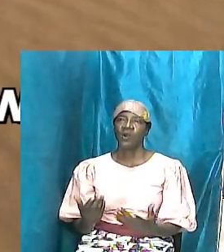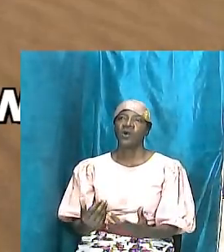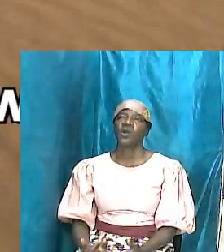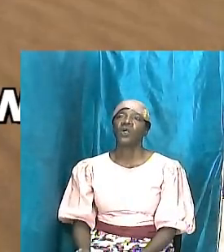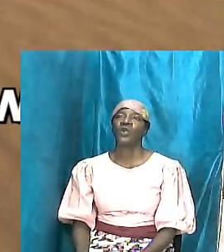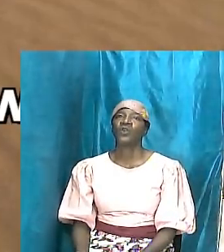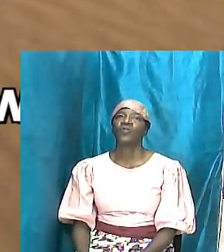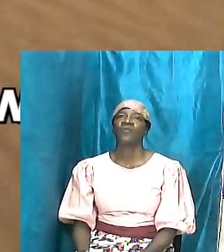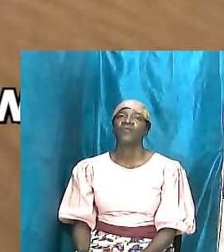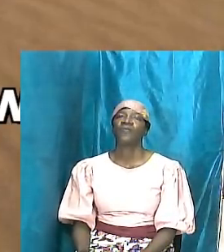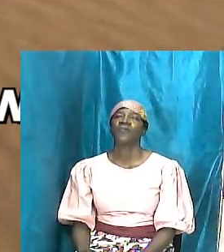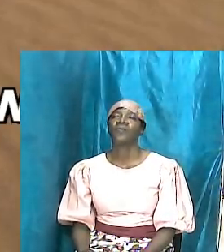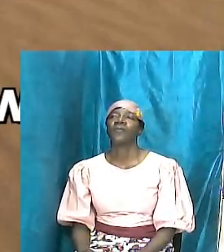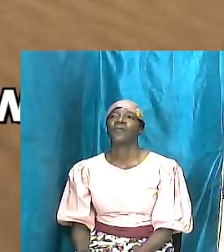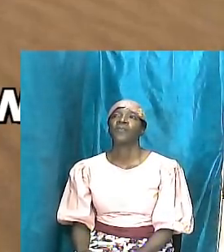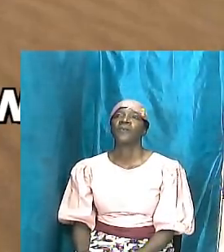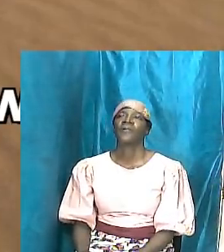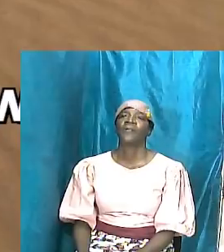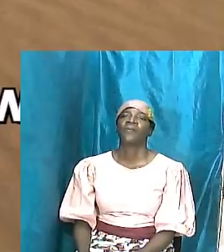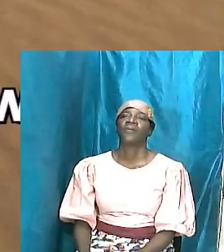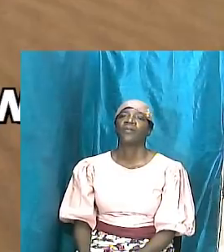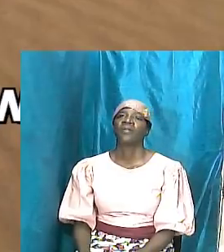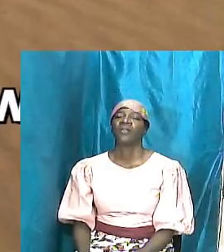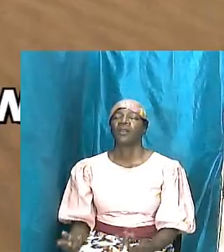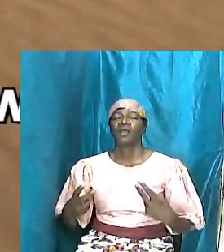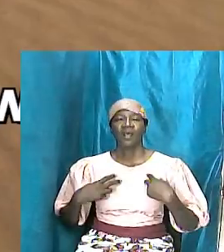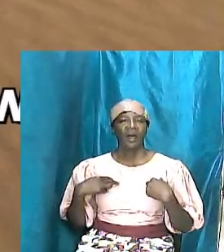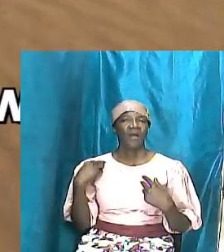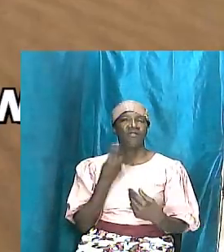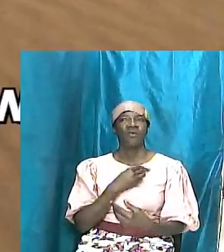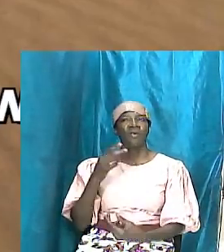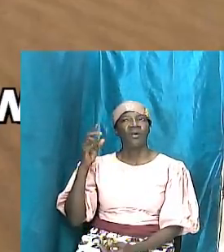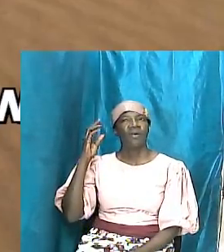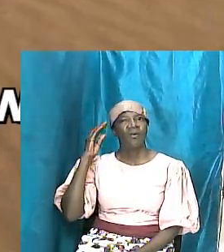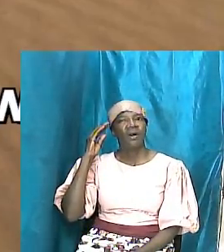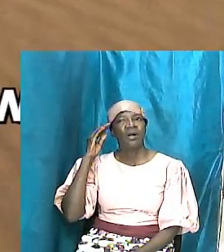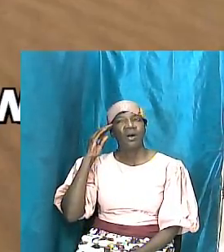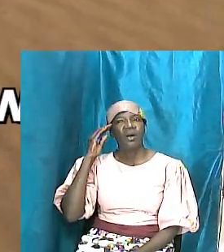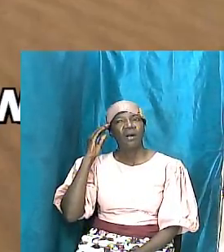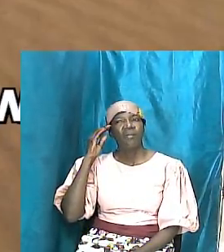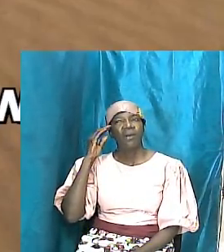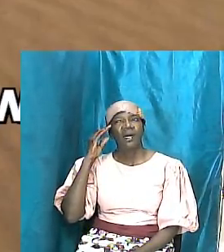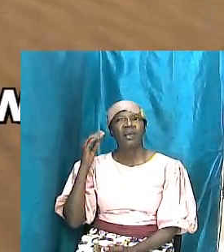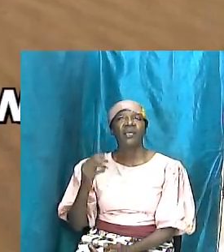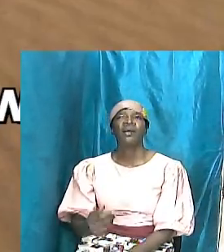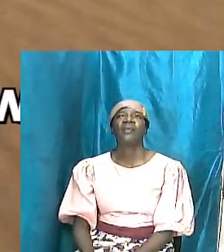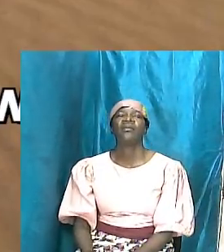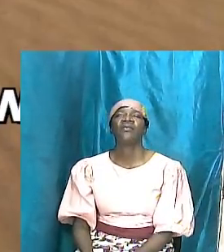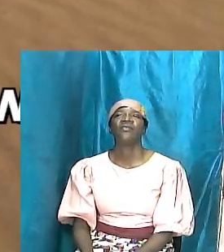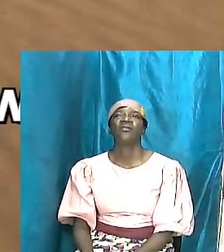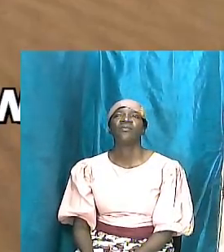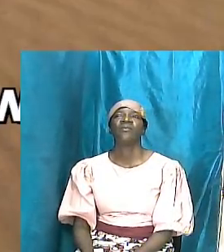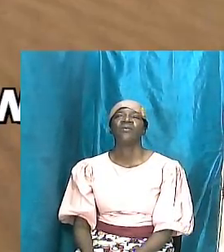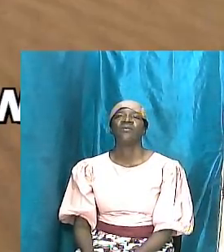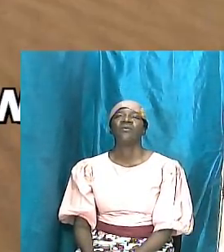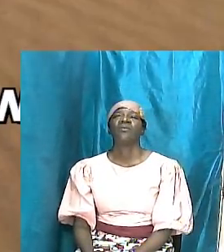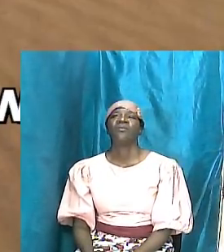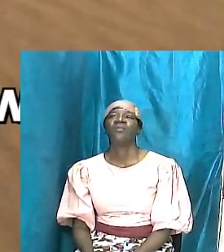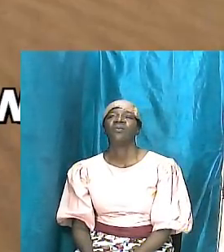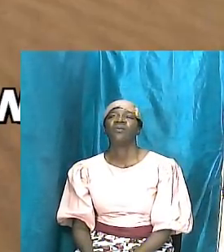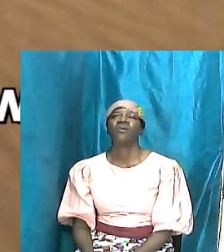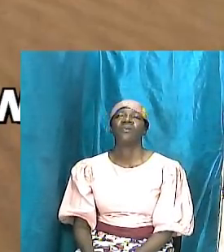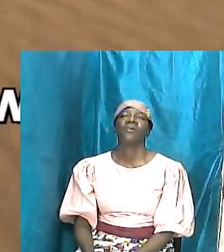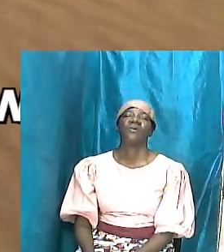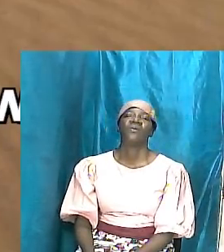to, you know, have our minds tuned in. We need to understand that, as simple as it was, as